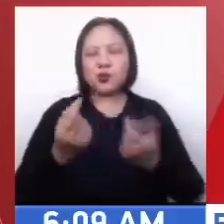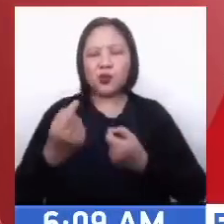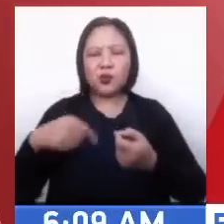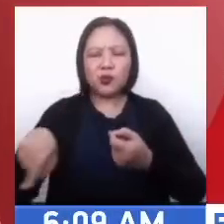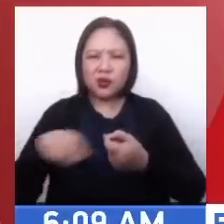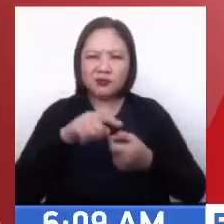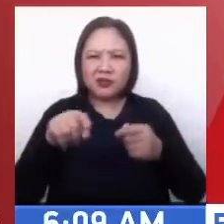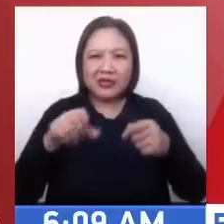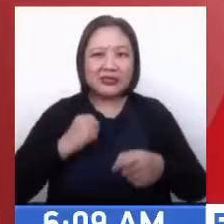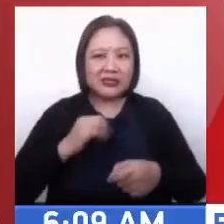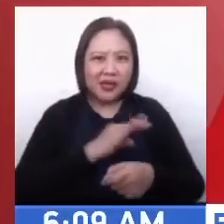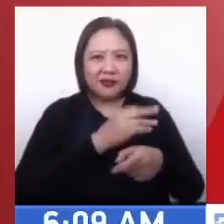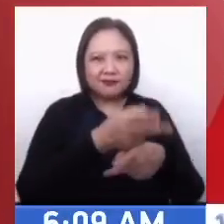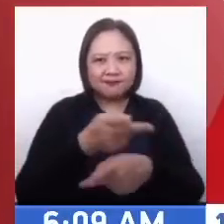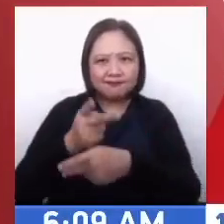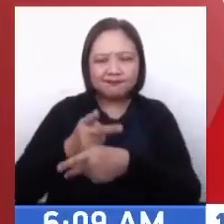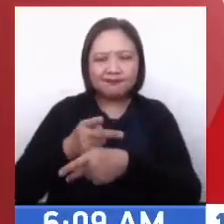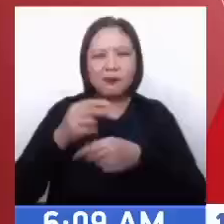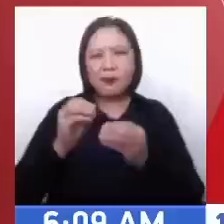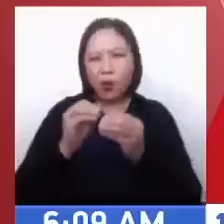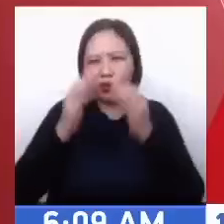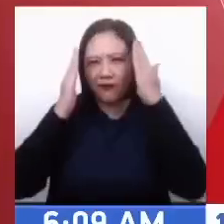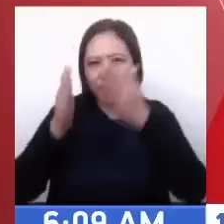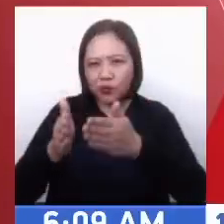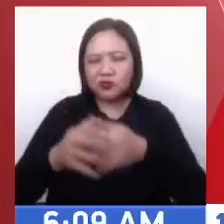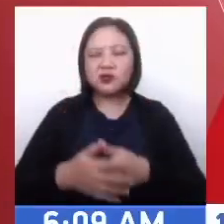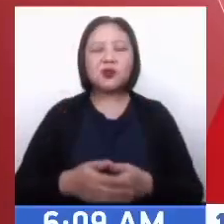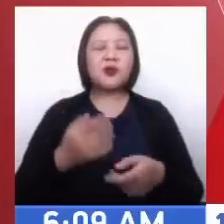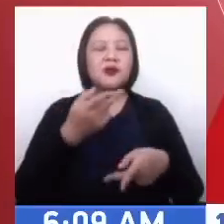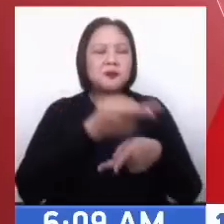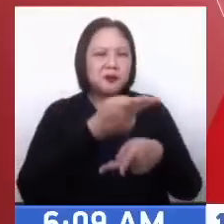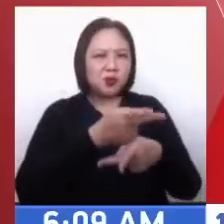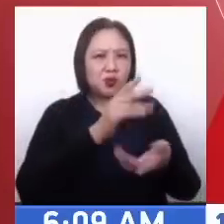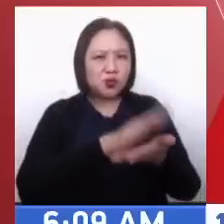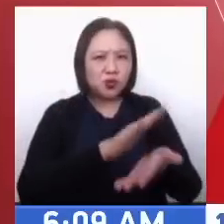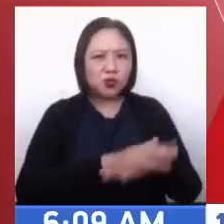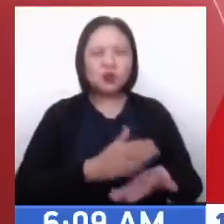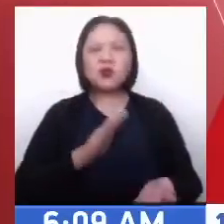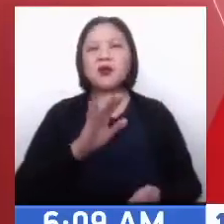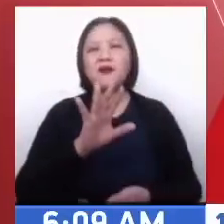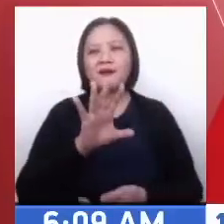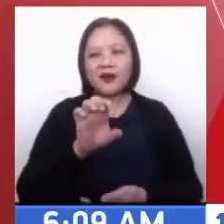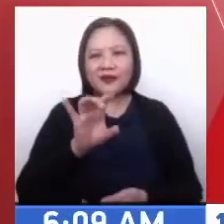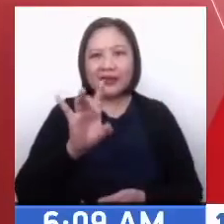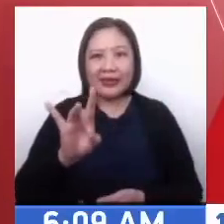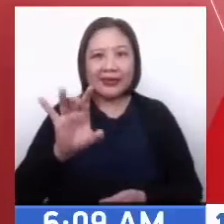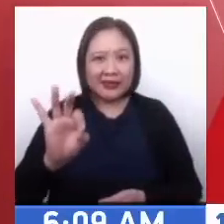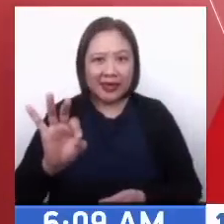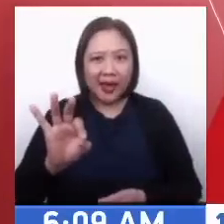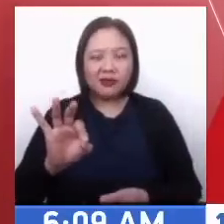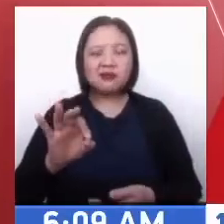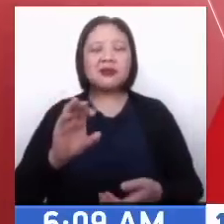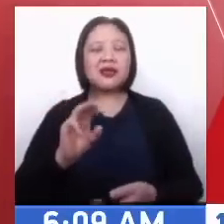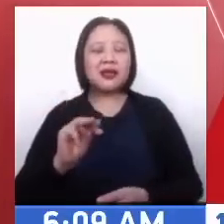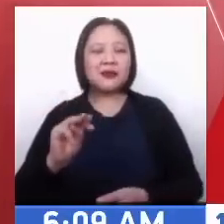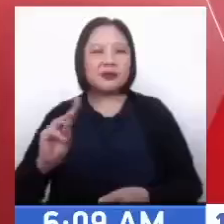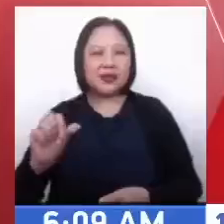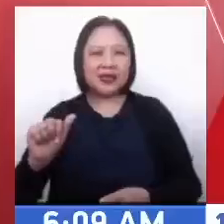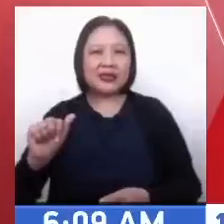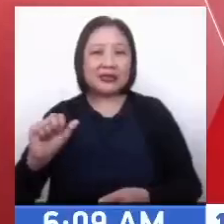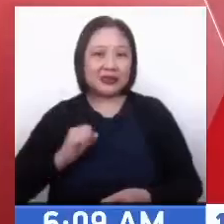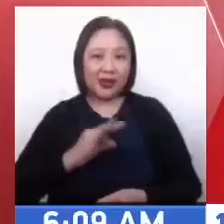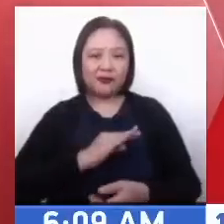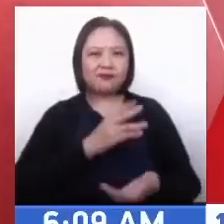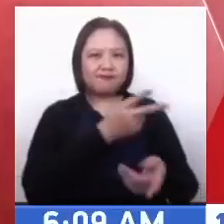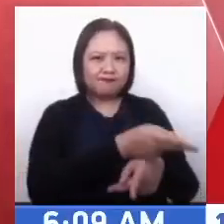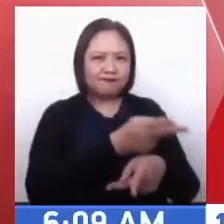we will be manning schools. 581 po ang tatalaga namin doon mismo sa eskwela. 146